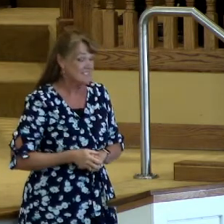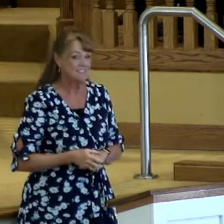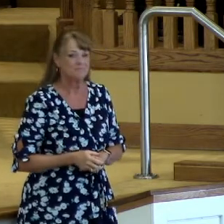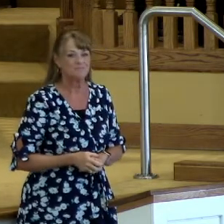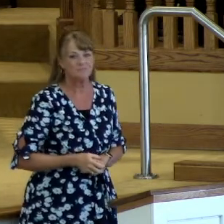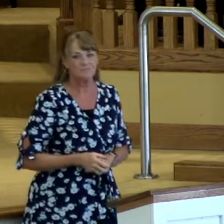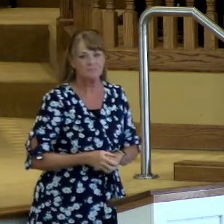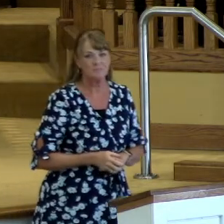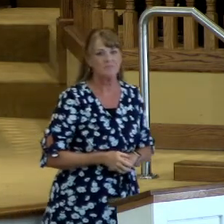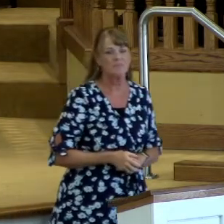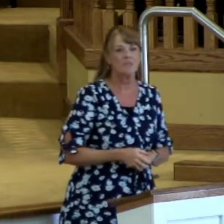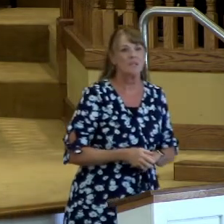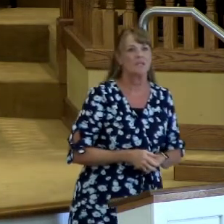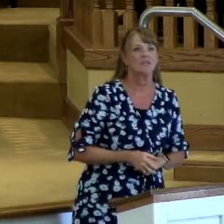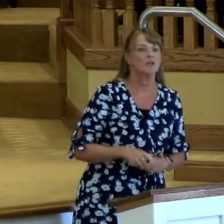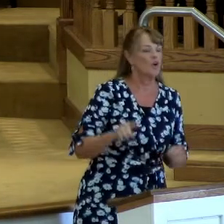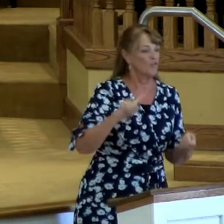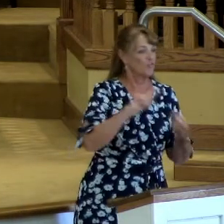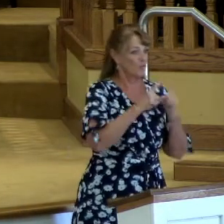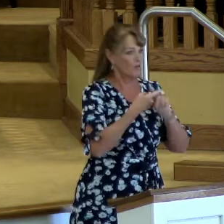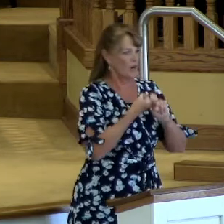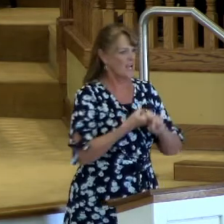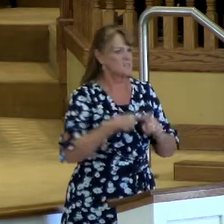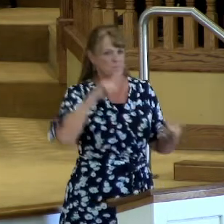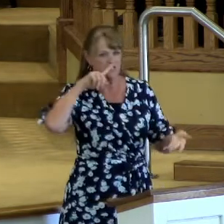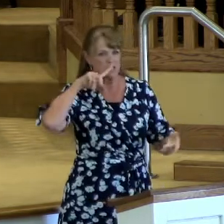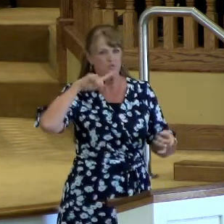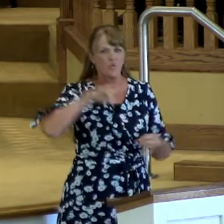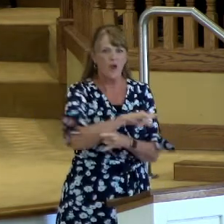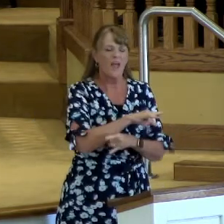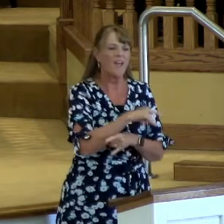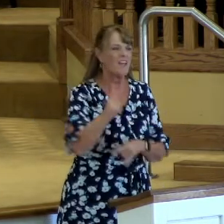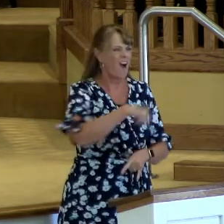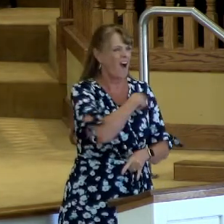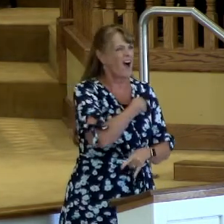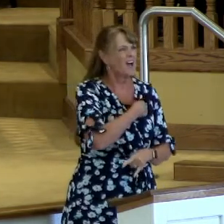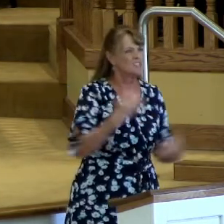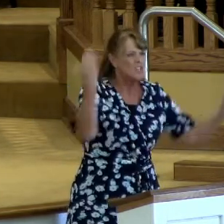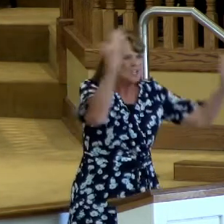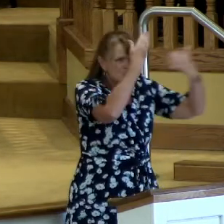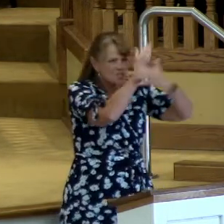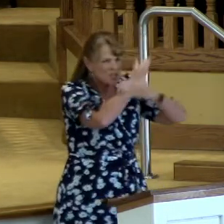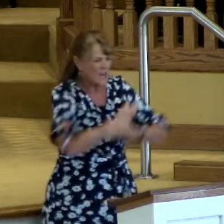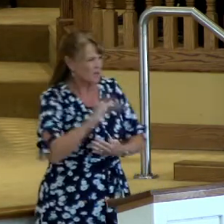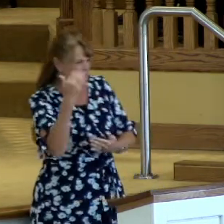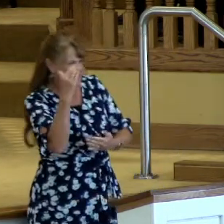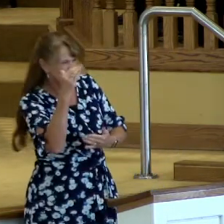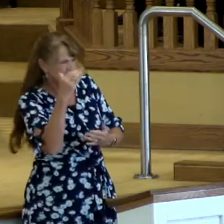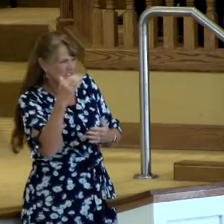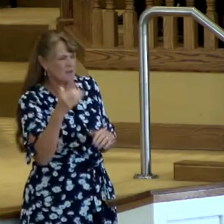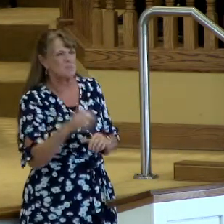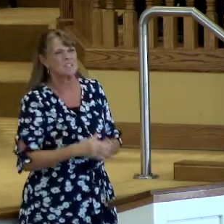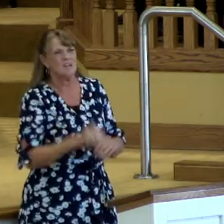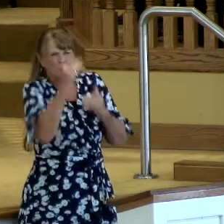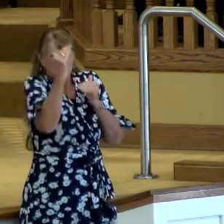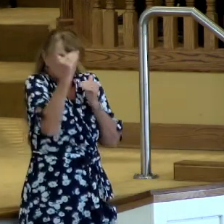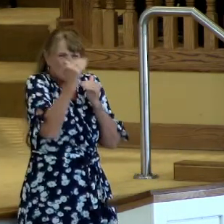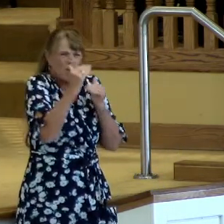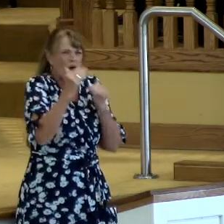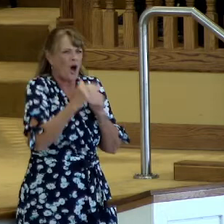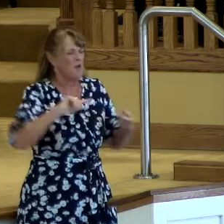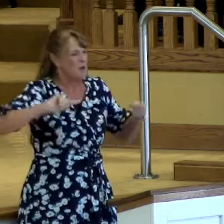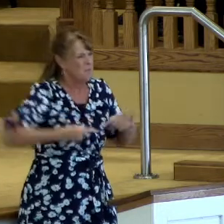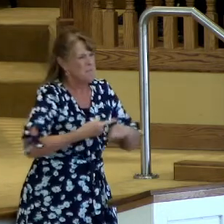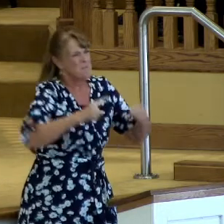disguise? When friends betray us, when darkness seems to win, we know that